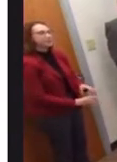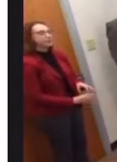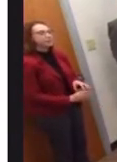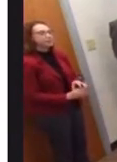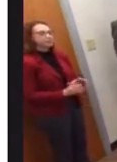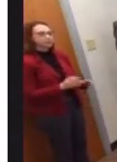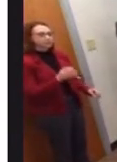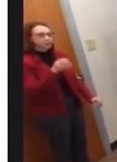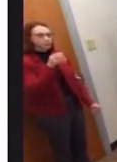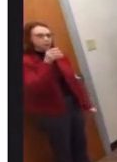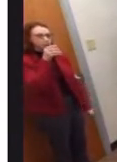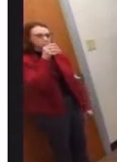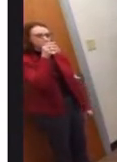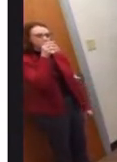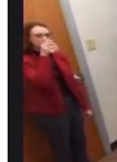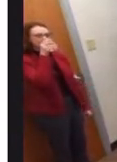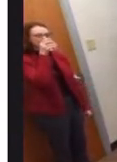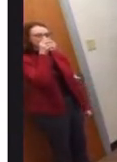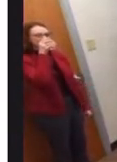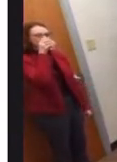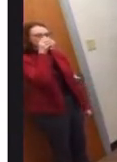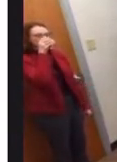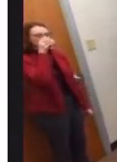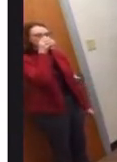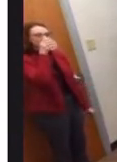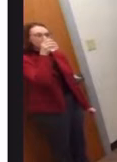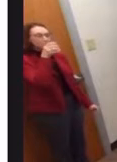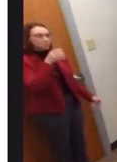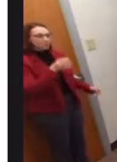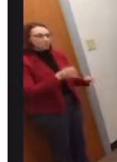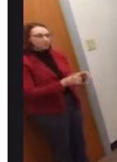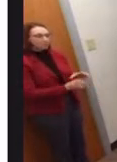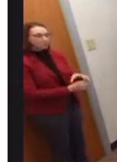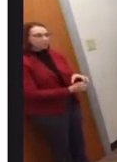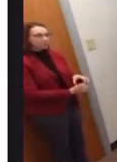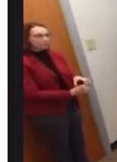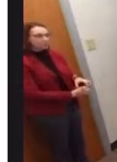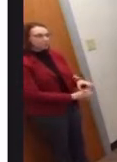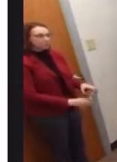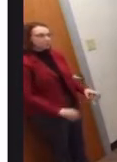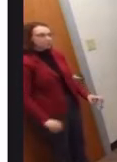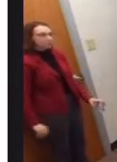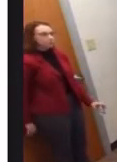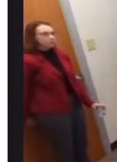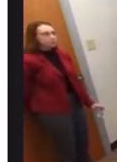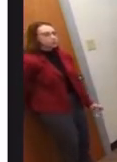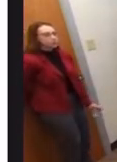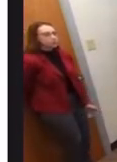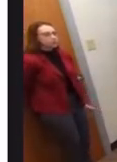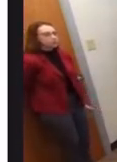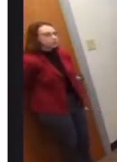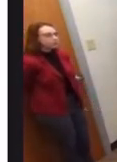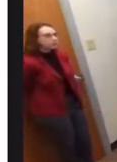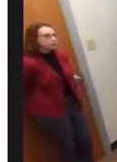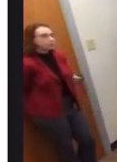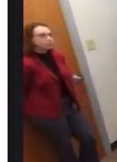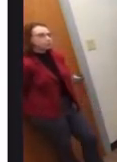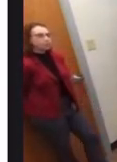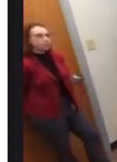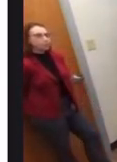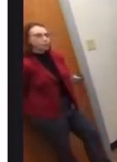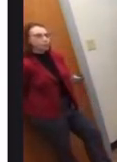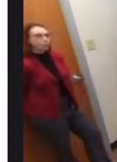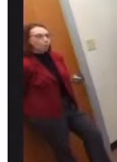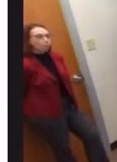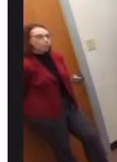we we hear that a lot what do you want the ovt they asked their ovt what do you want and so what